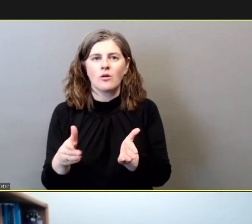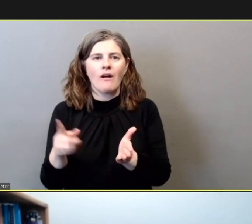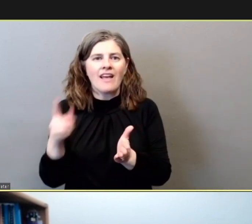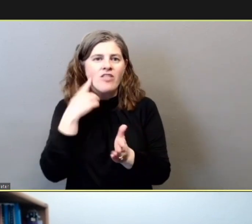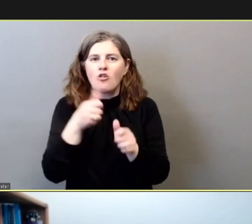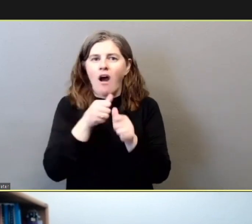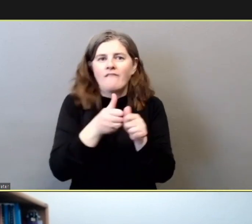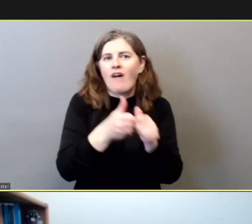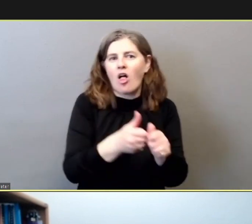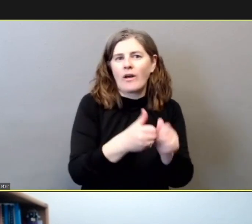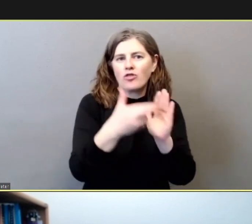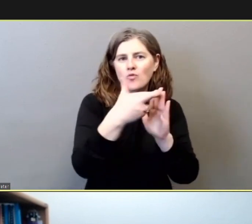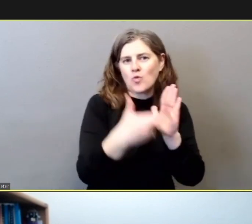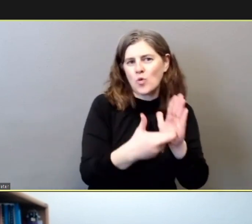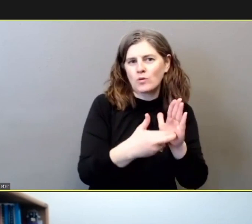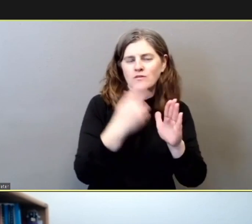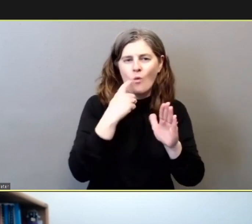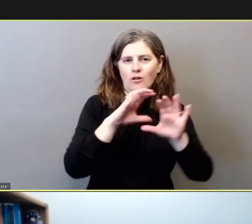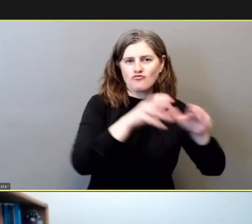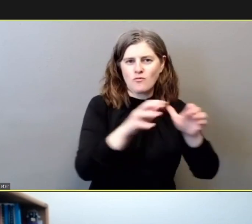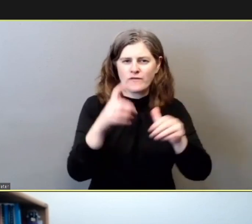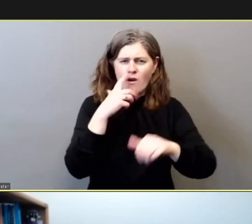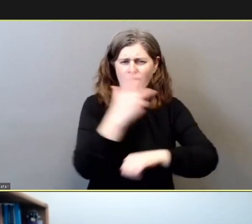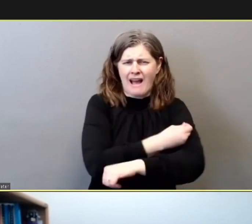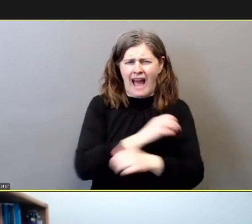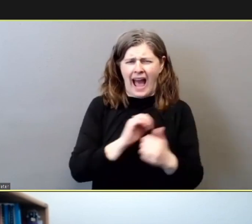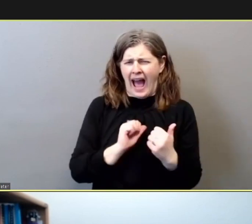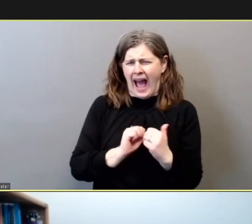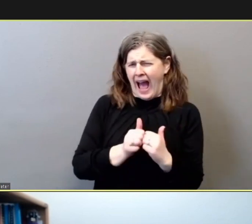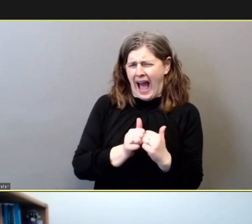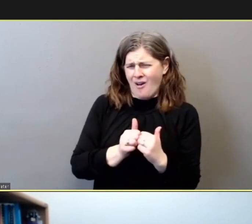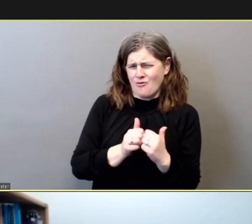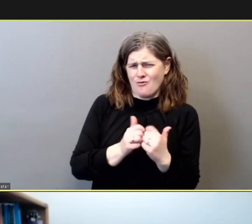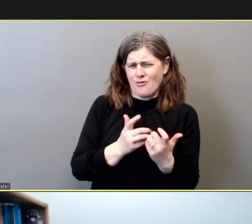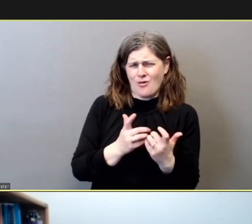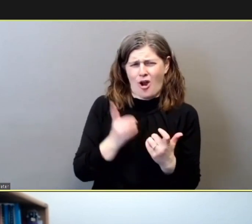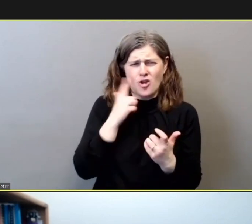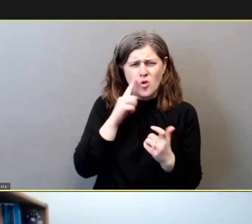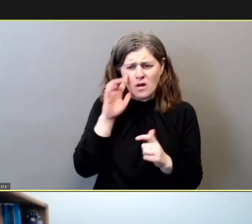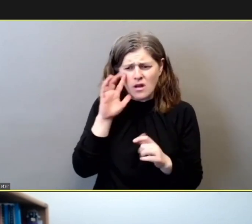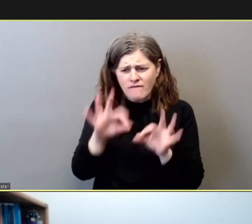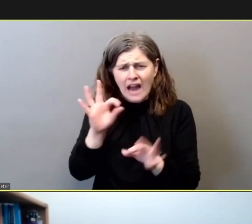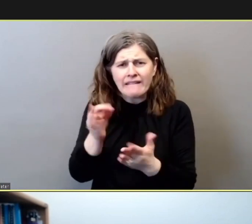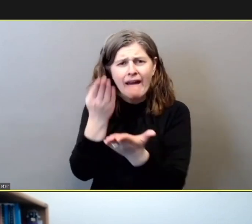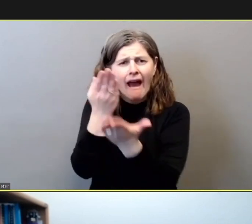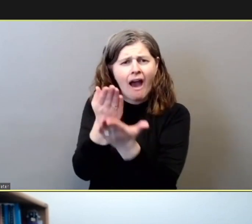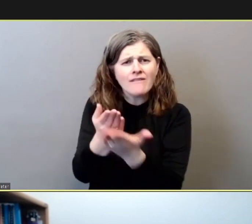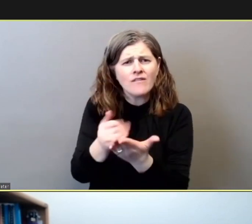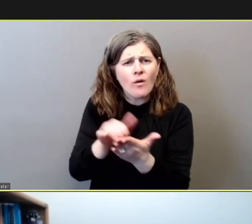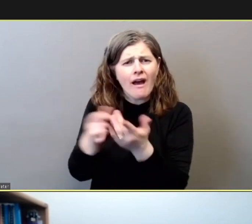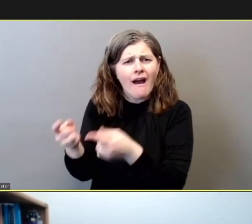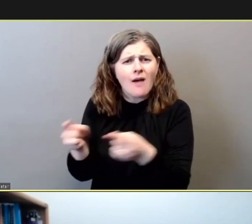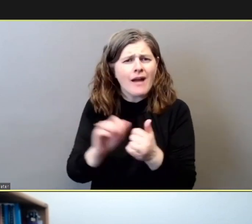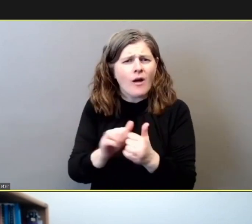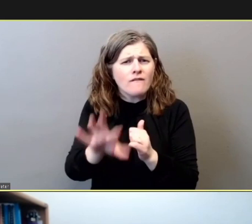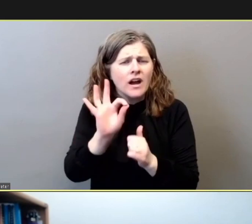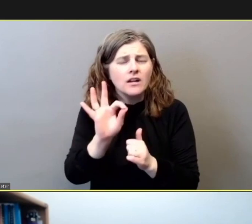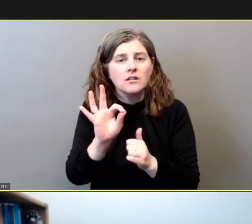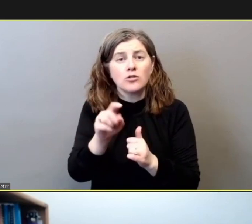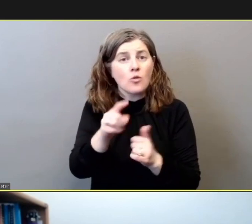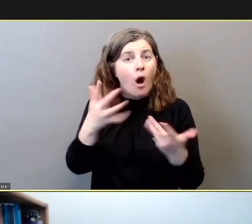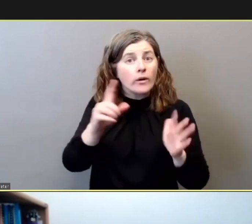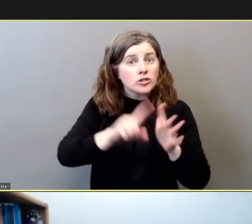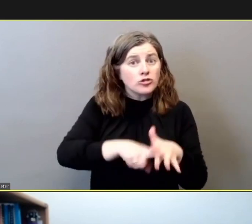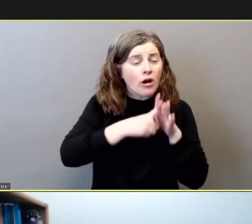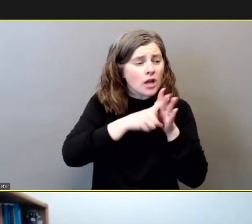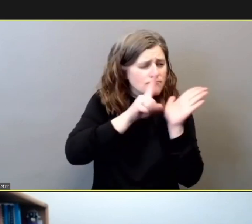those guidelines. How are you all finding evidence of that happening? Are you already